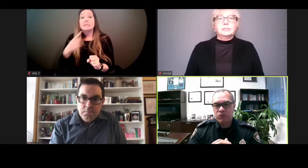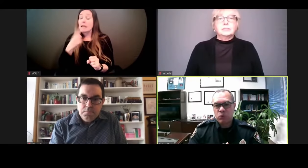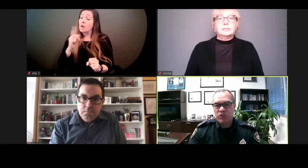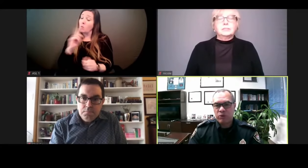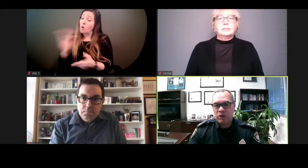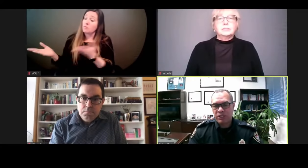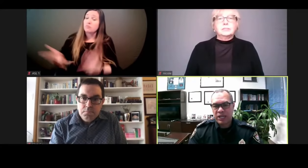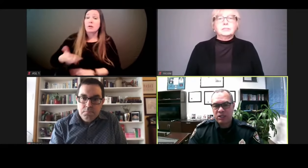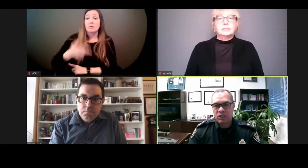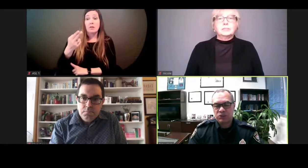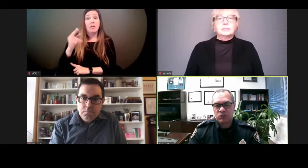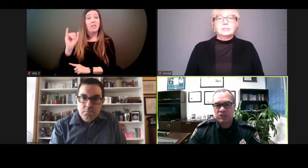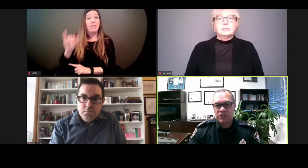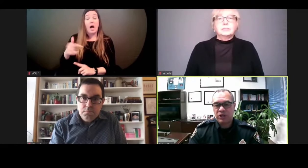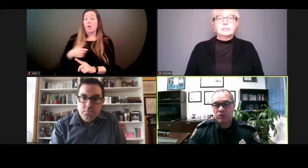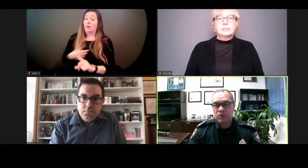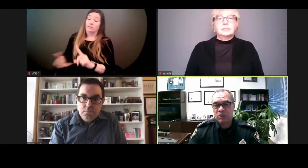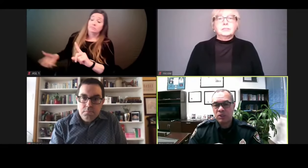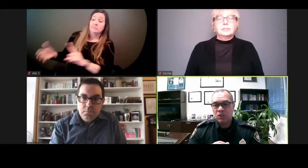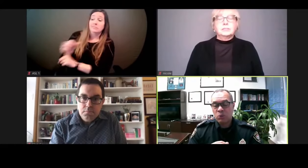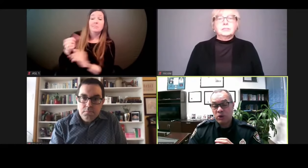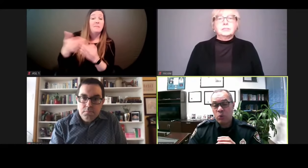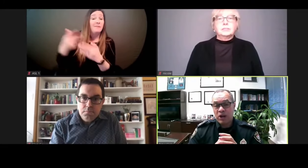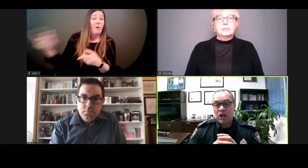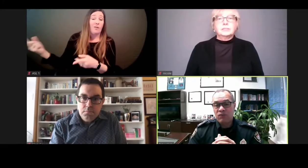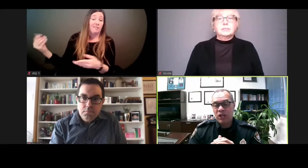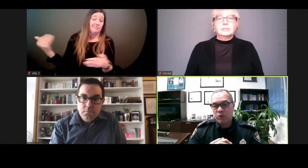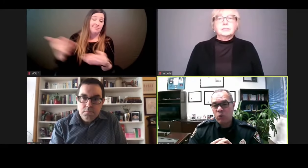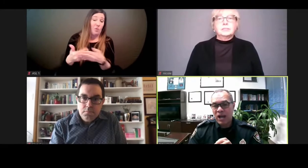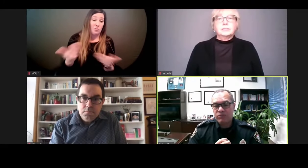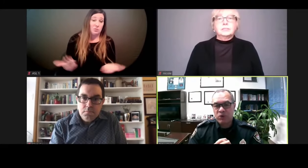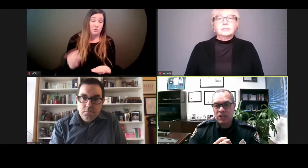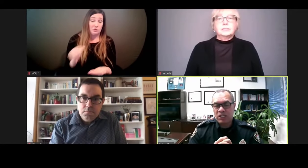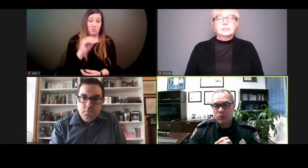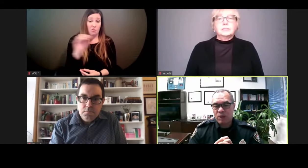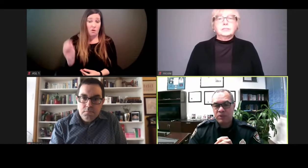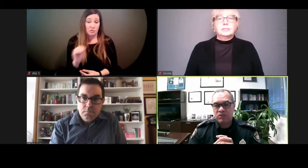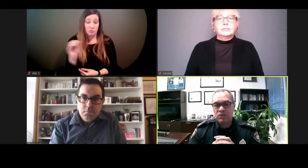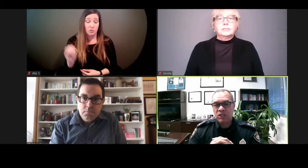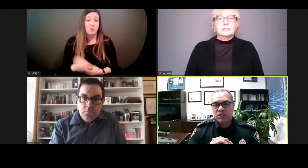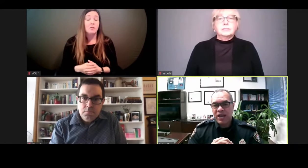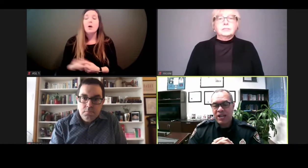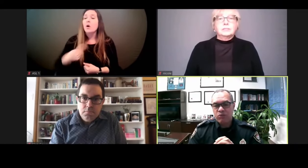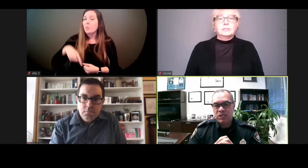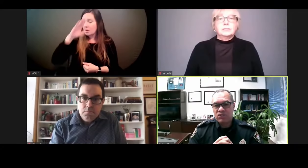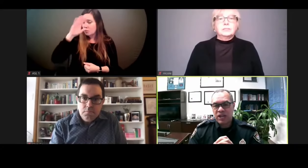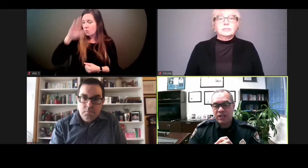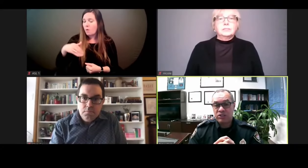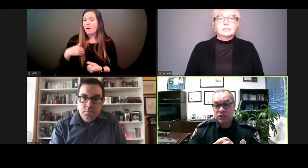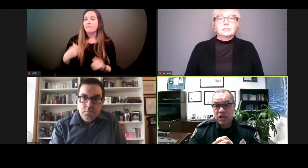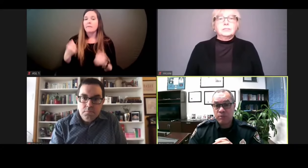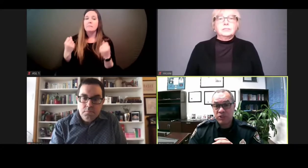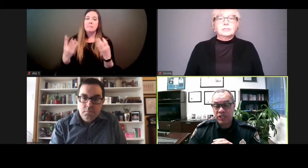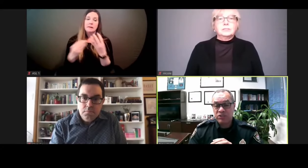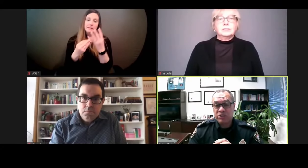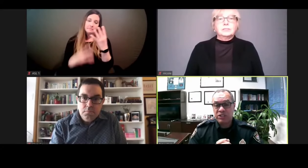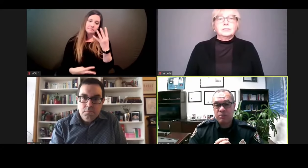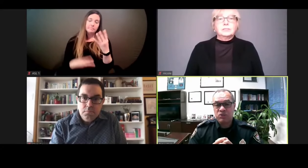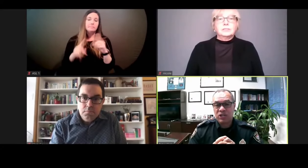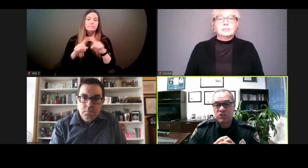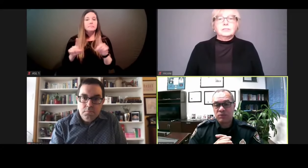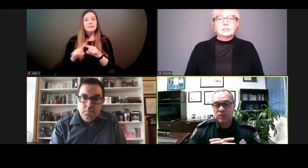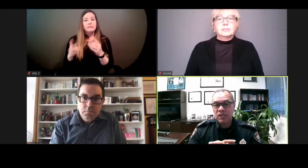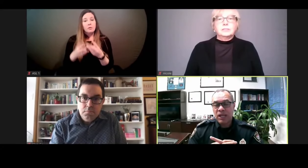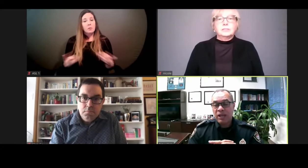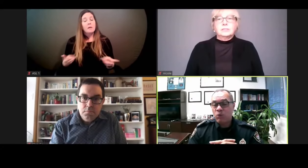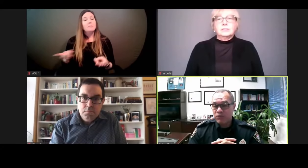happened before they were able to get close to Ontario. We're aware of a wide variety of weapons that have been incited to come into the